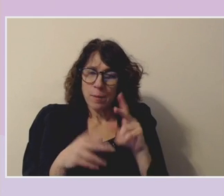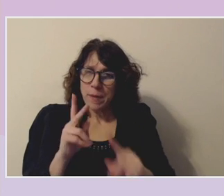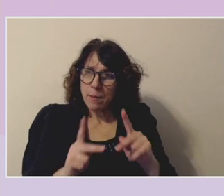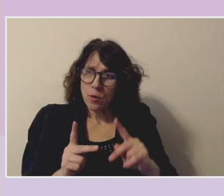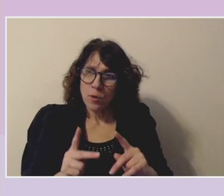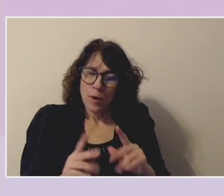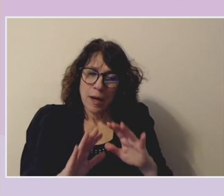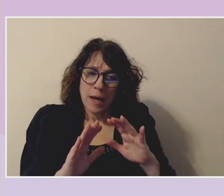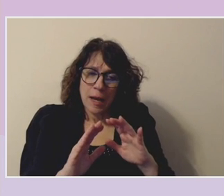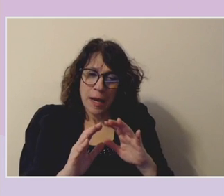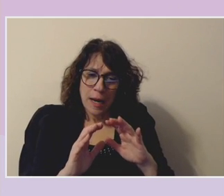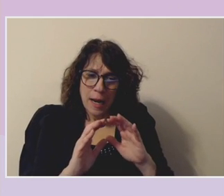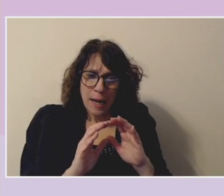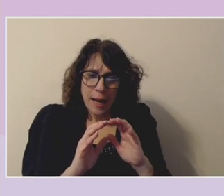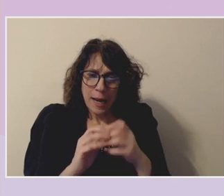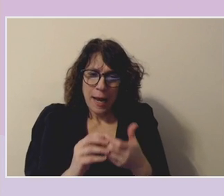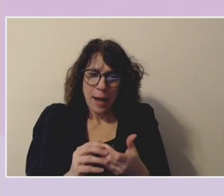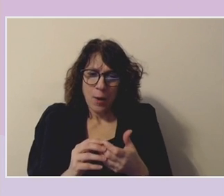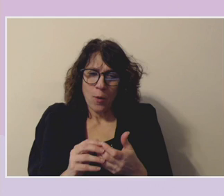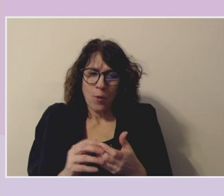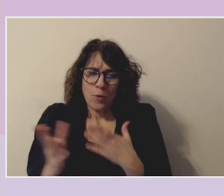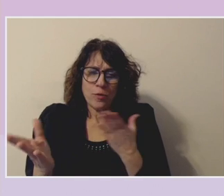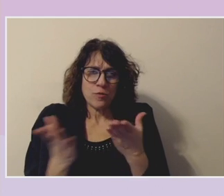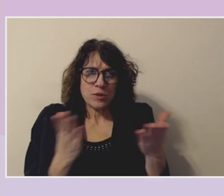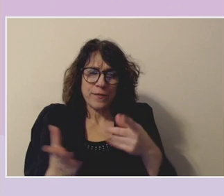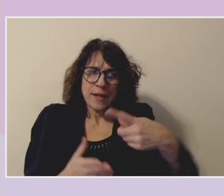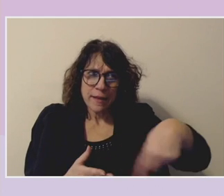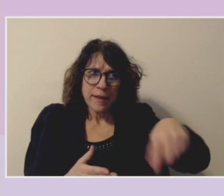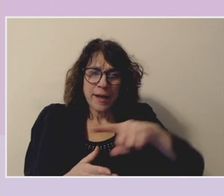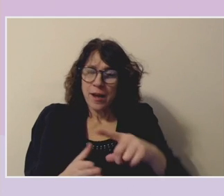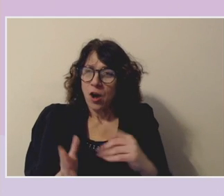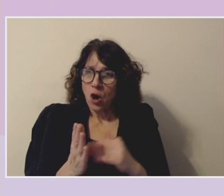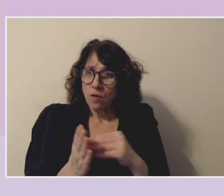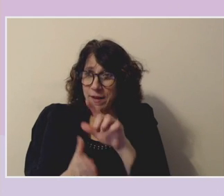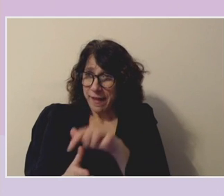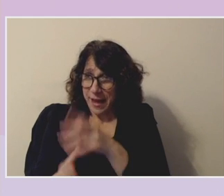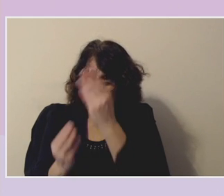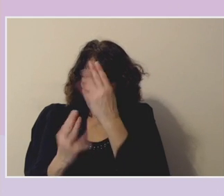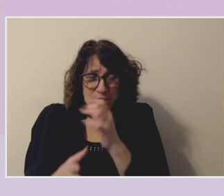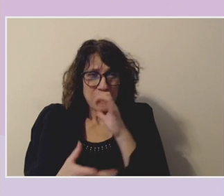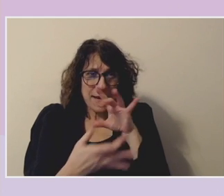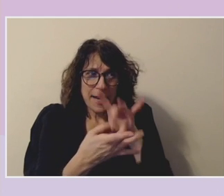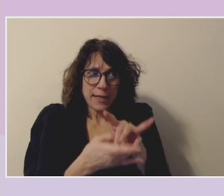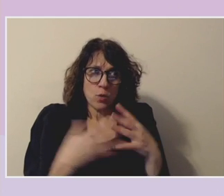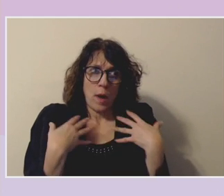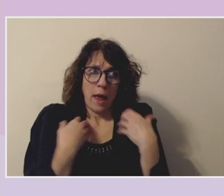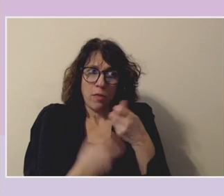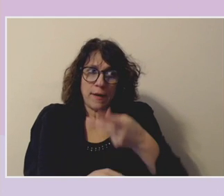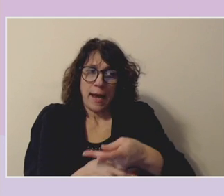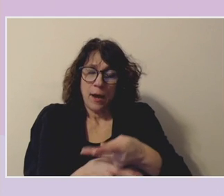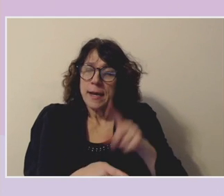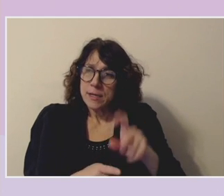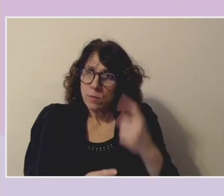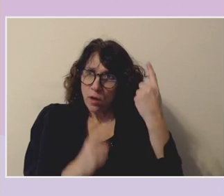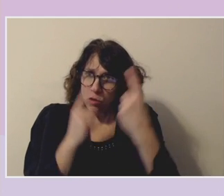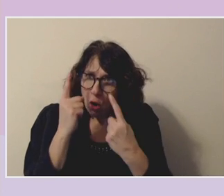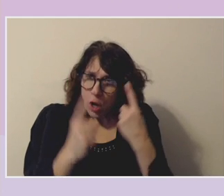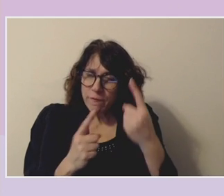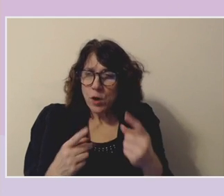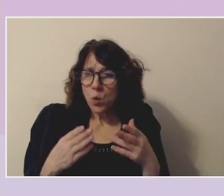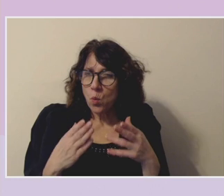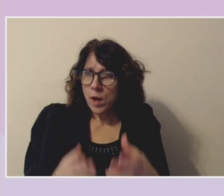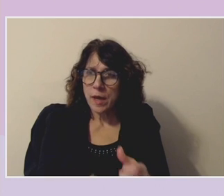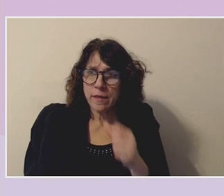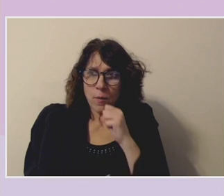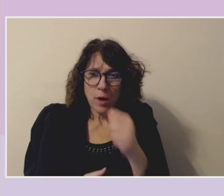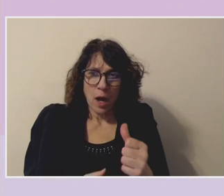them. Often that data is not connected to the healthcare data. That's something that needs to be thought of, and needs to be thought of in a way that's not going to create